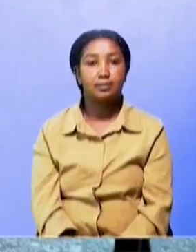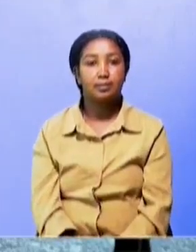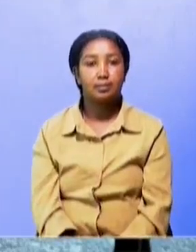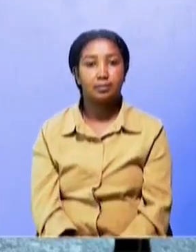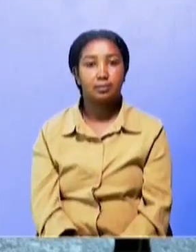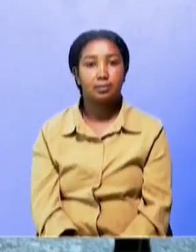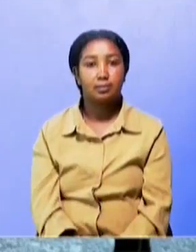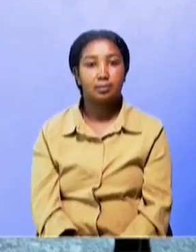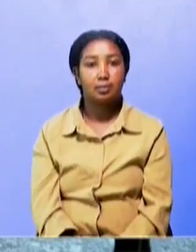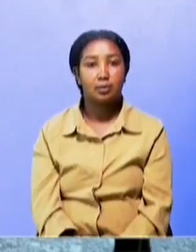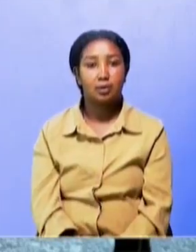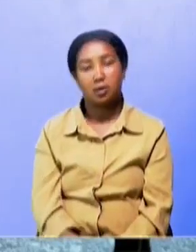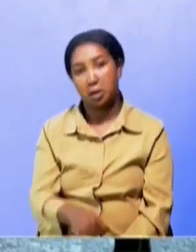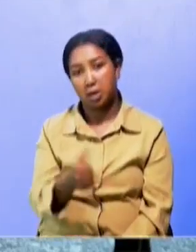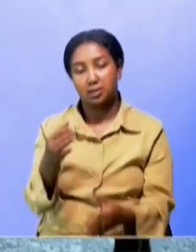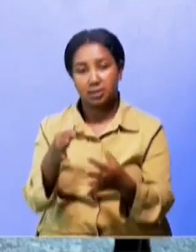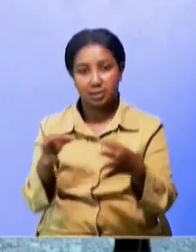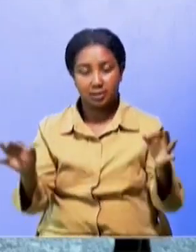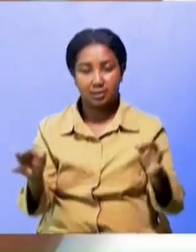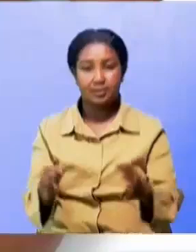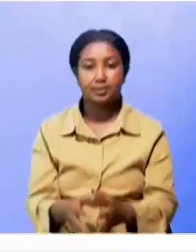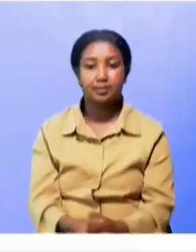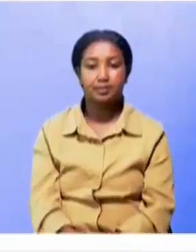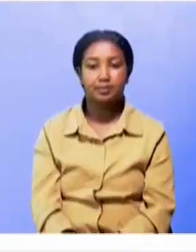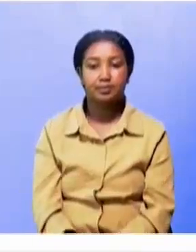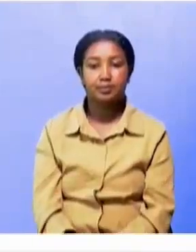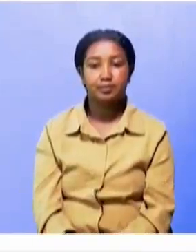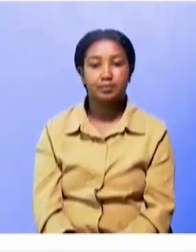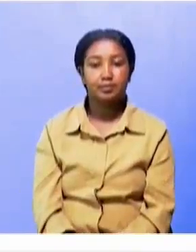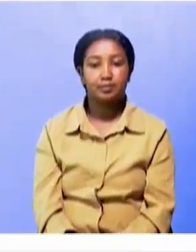Let's go do some other sentence too, right?